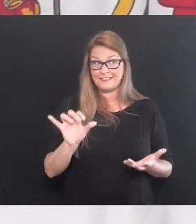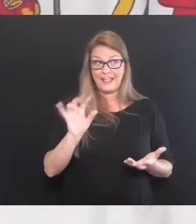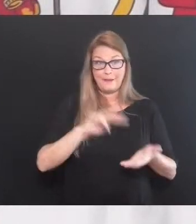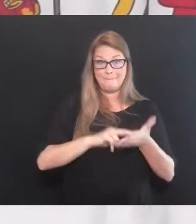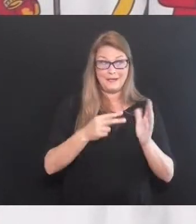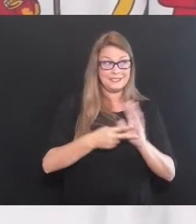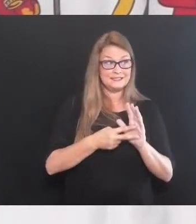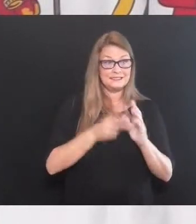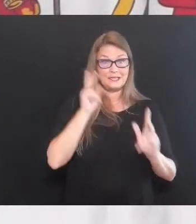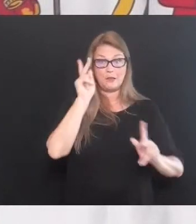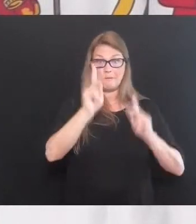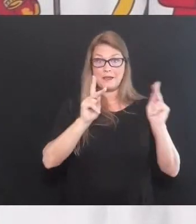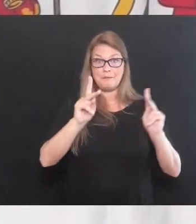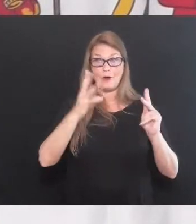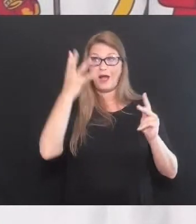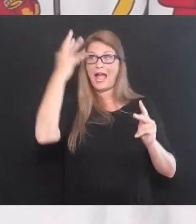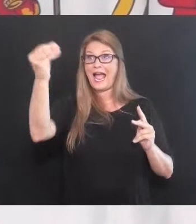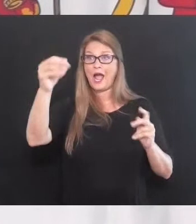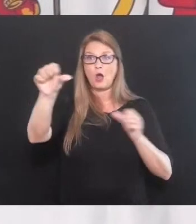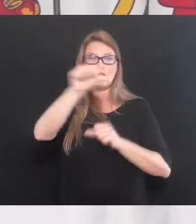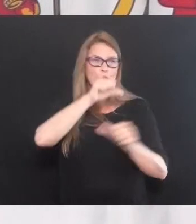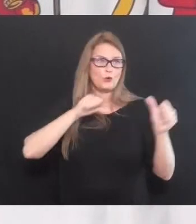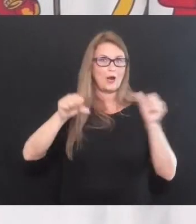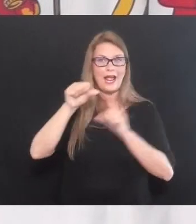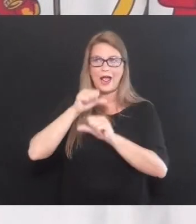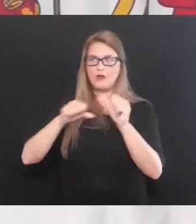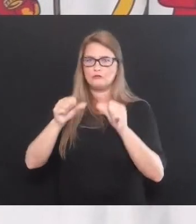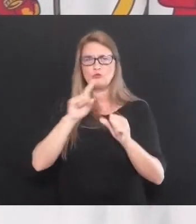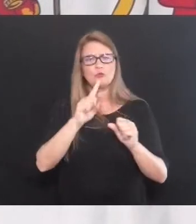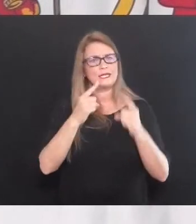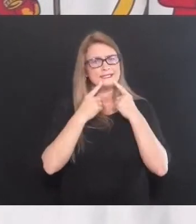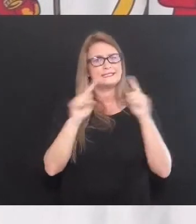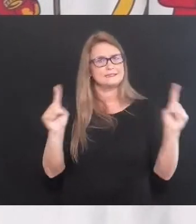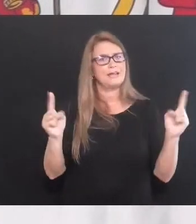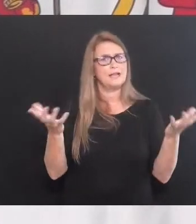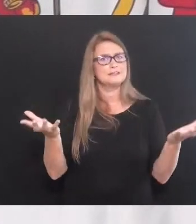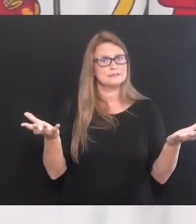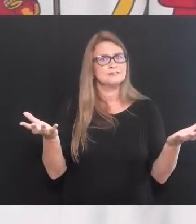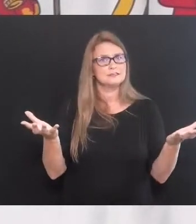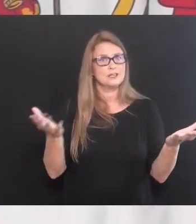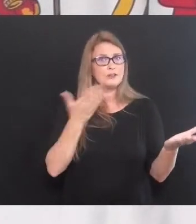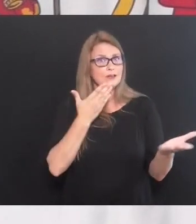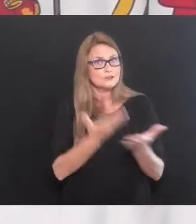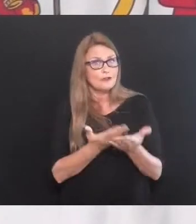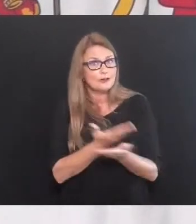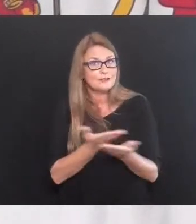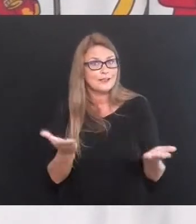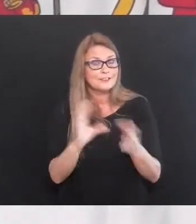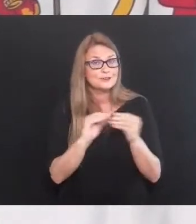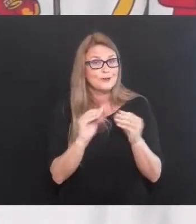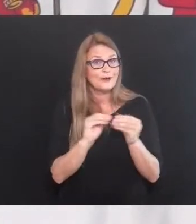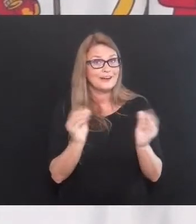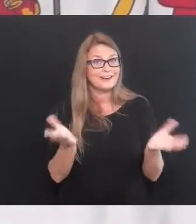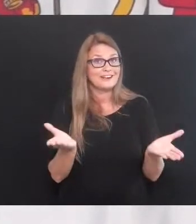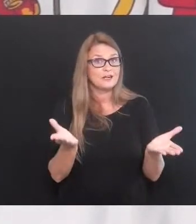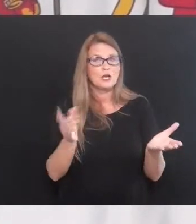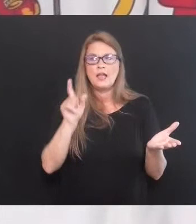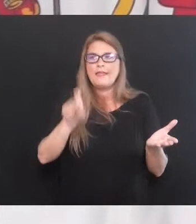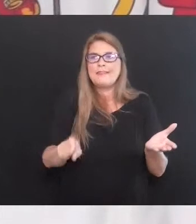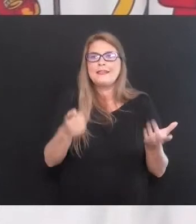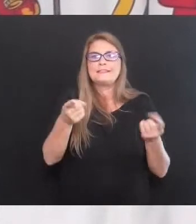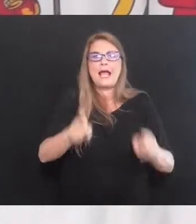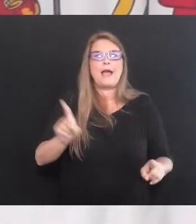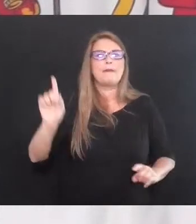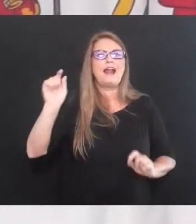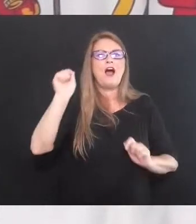out there and moving around and everything, it's a success story. It's a success story that's going on right now. We got to have that everywhere.